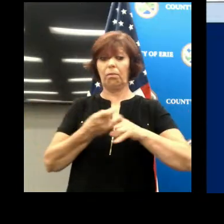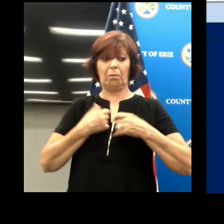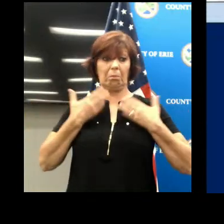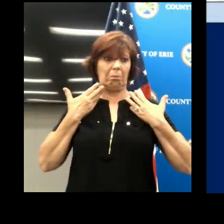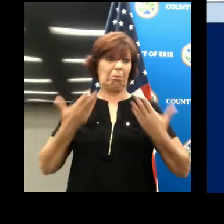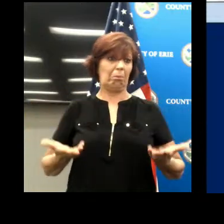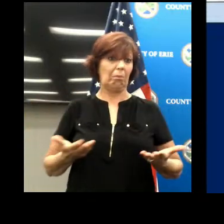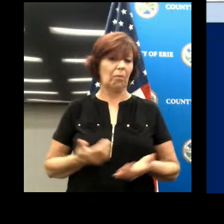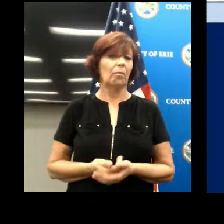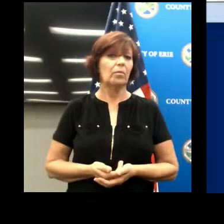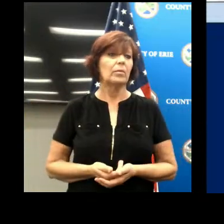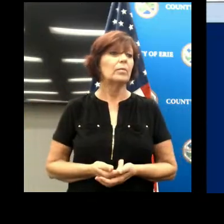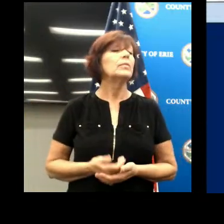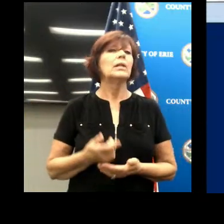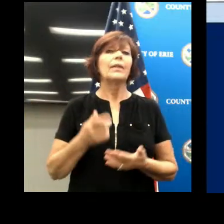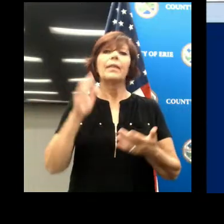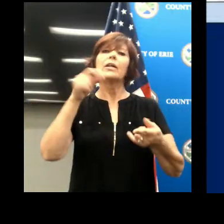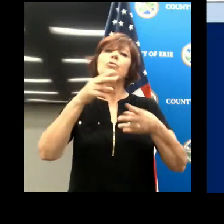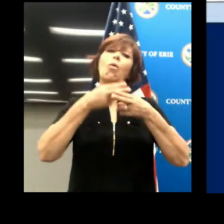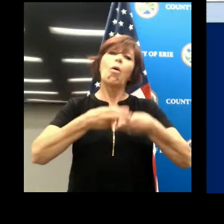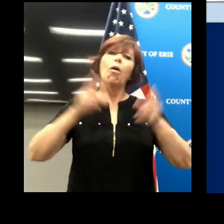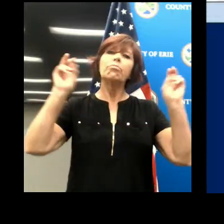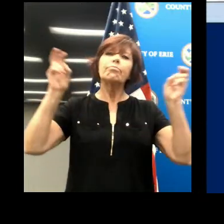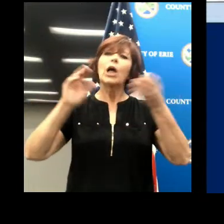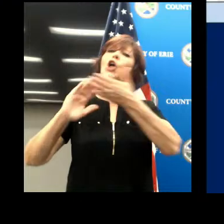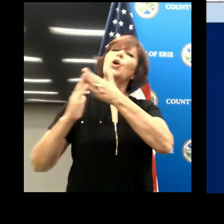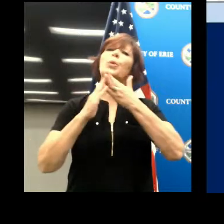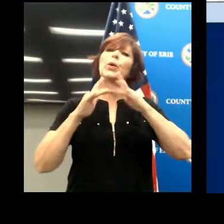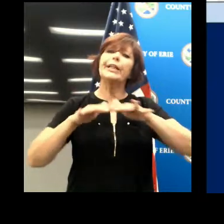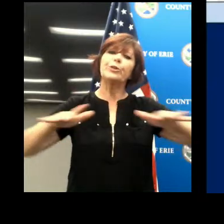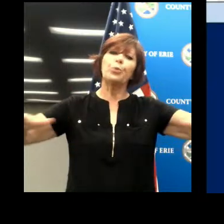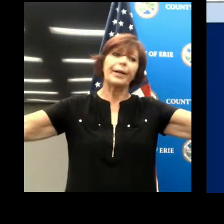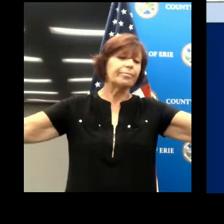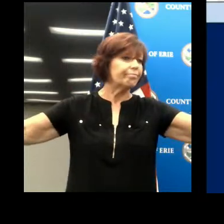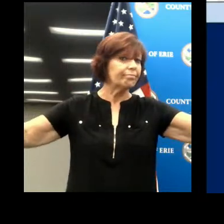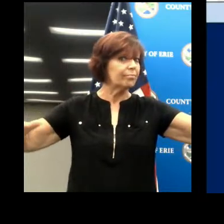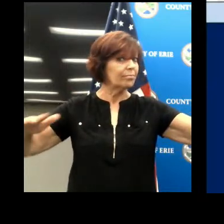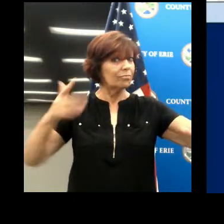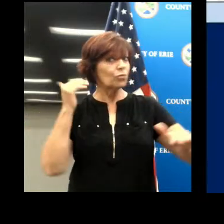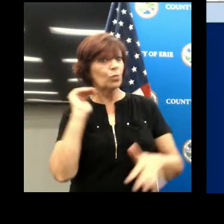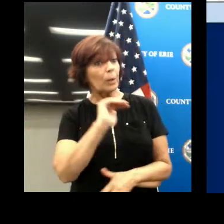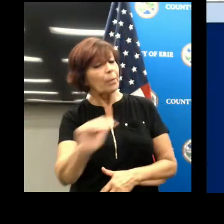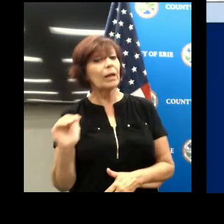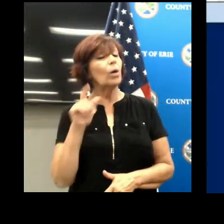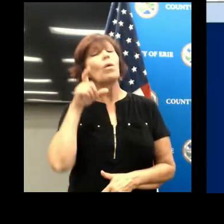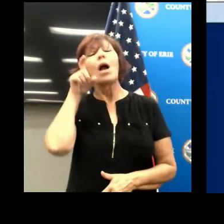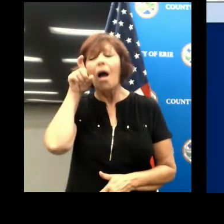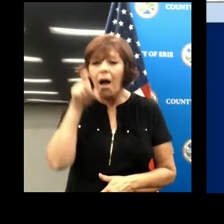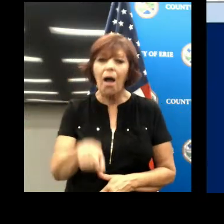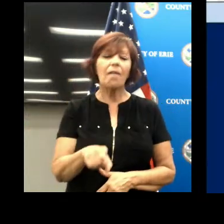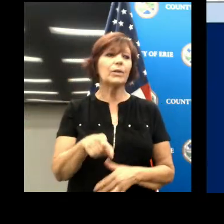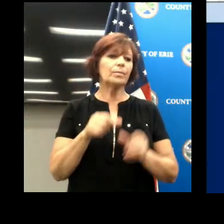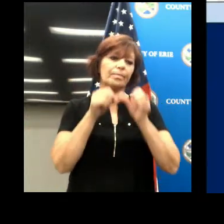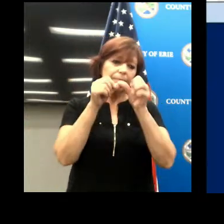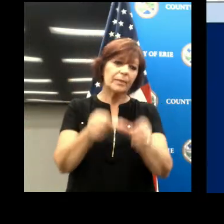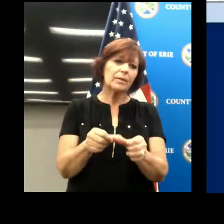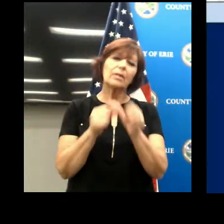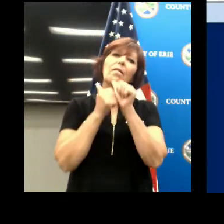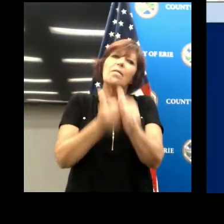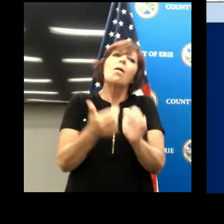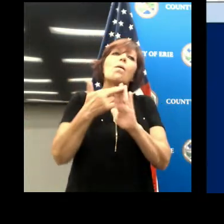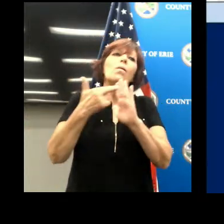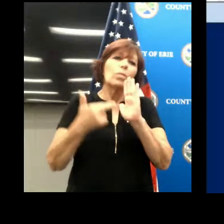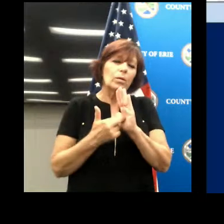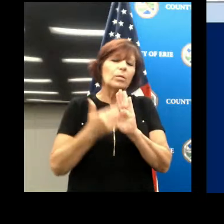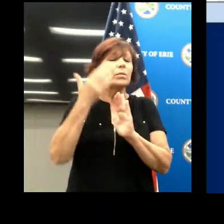from. And that's community spread. So that should remind us that we have to try to continue to follow rules as best